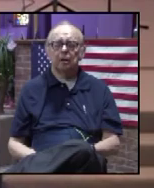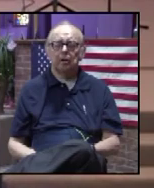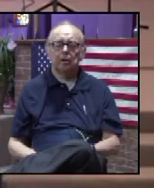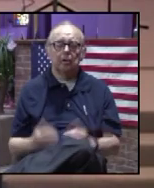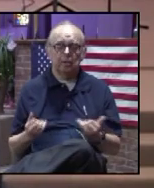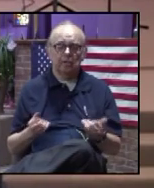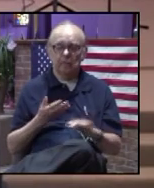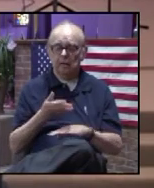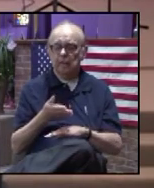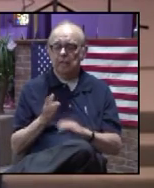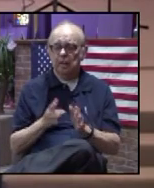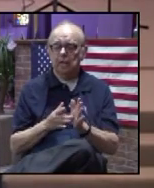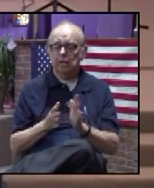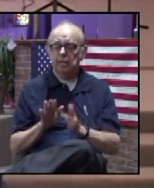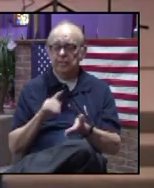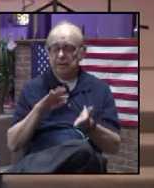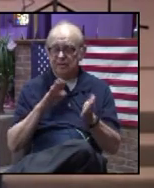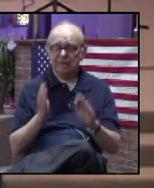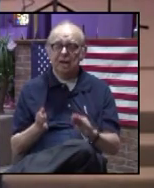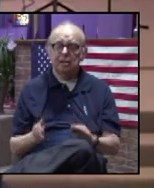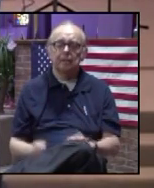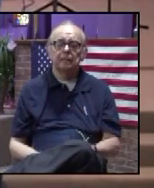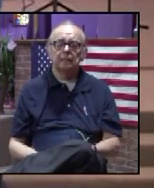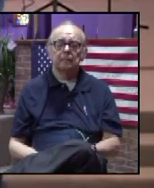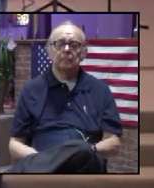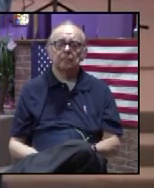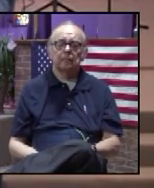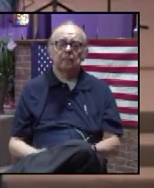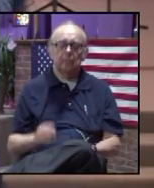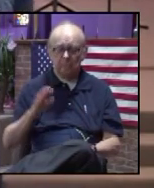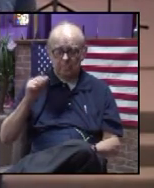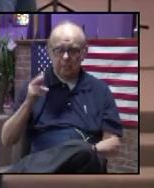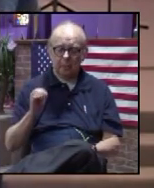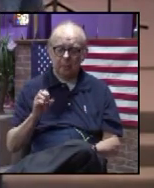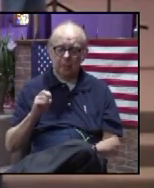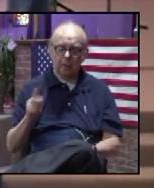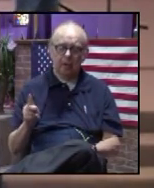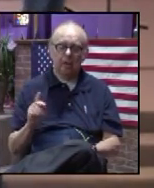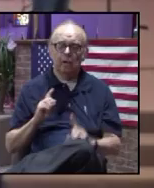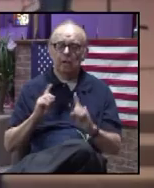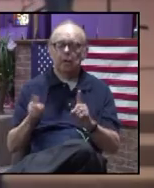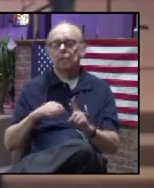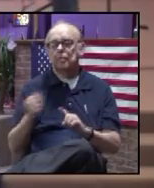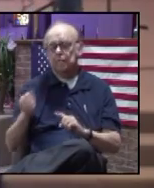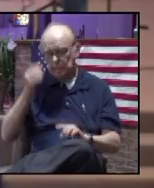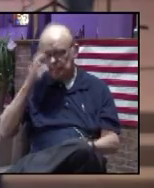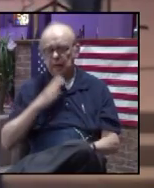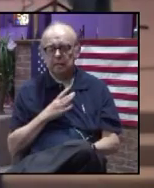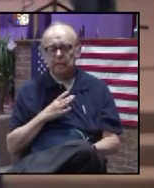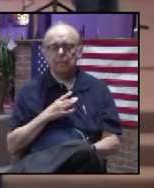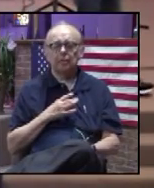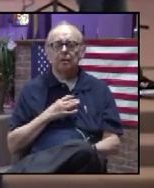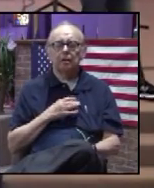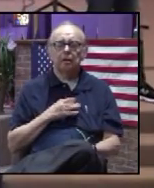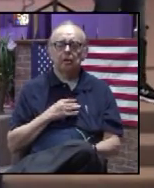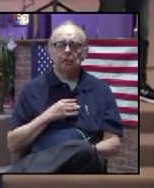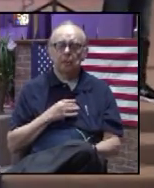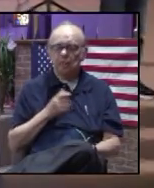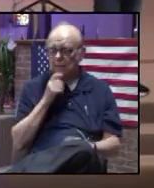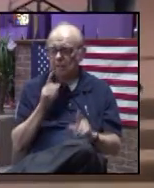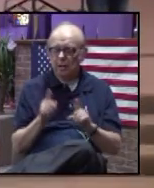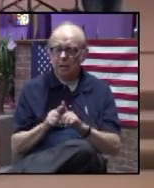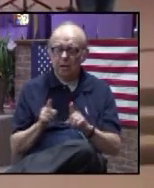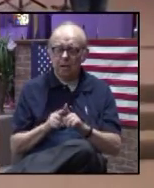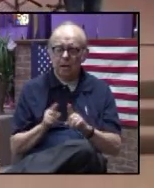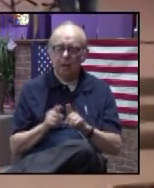Now, after Jesus is dead, Joseph of Arimathea goes with another guy who also was